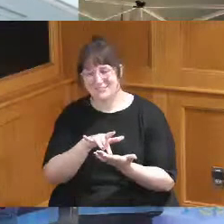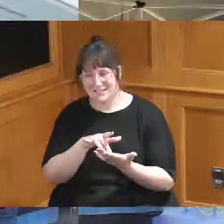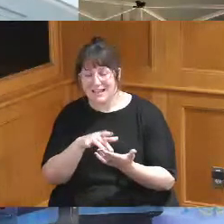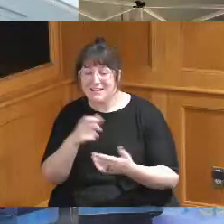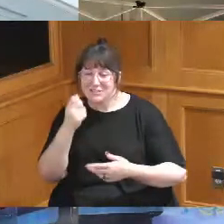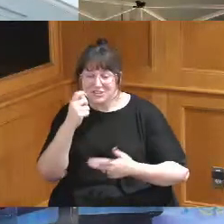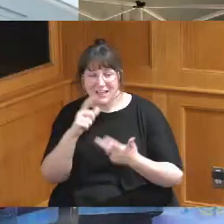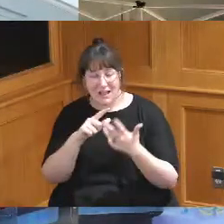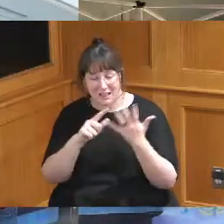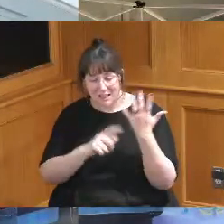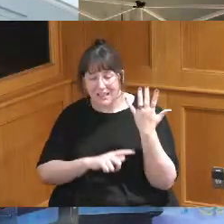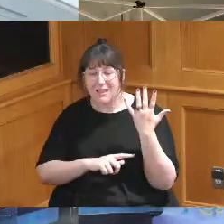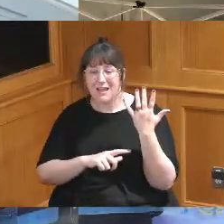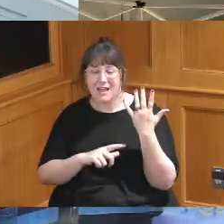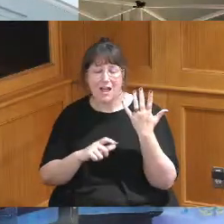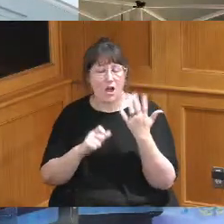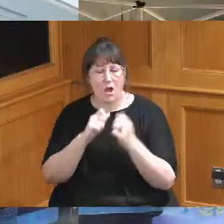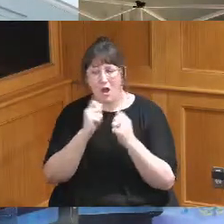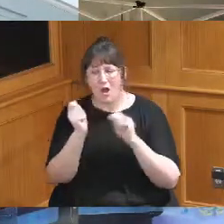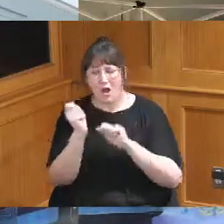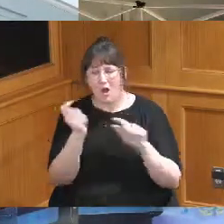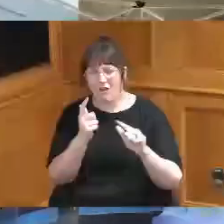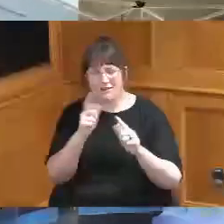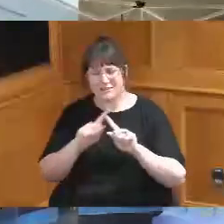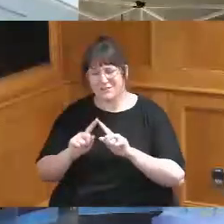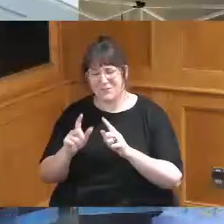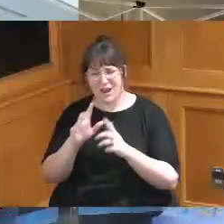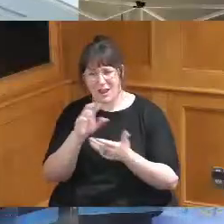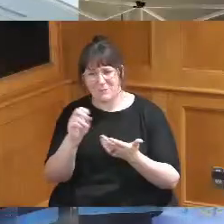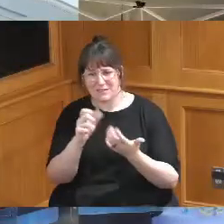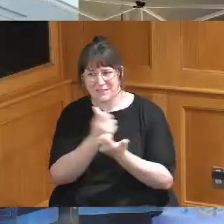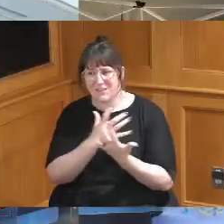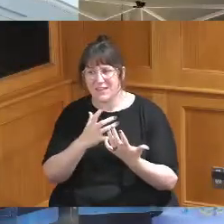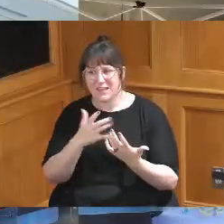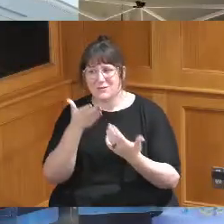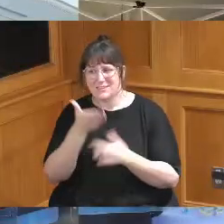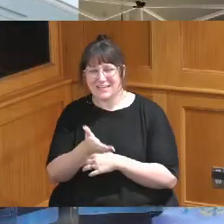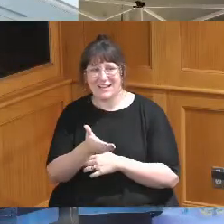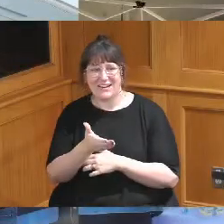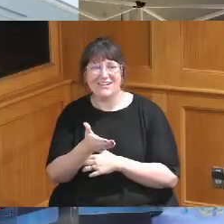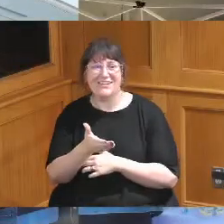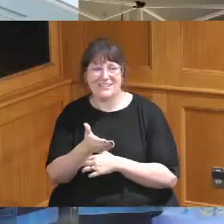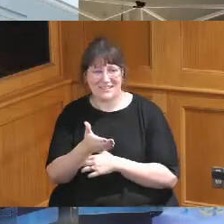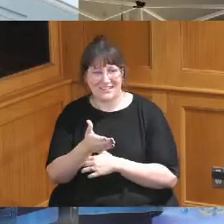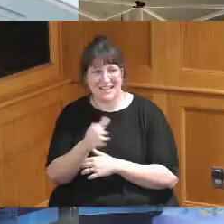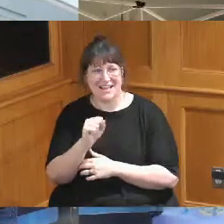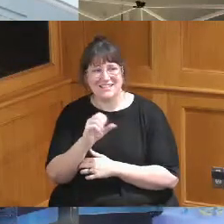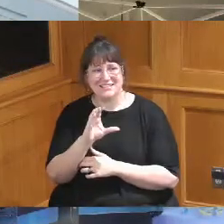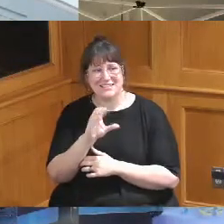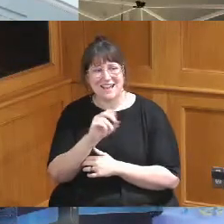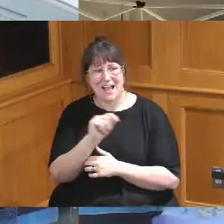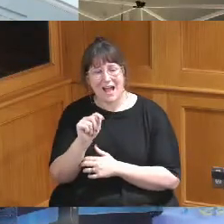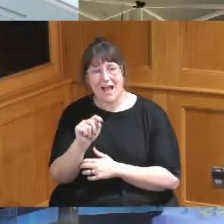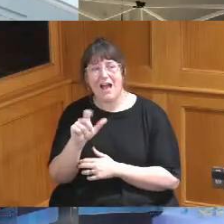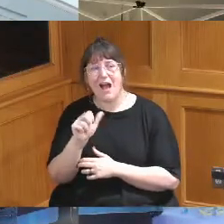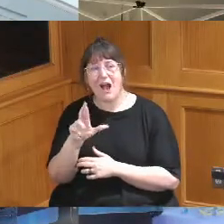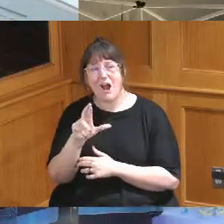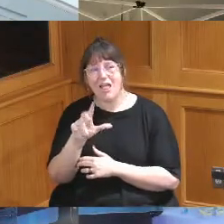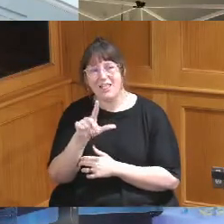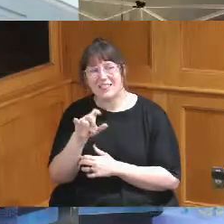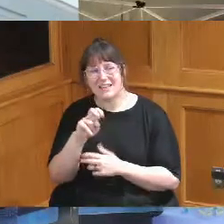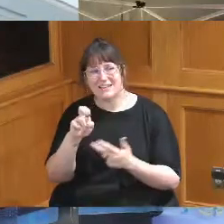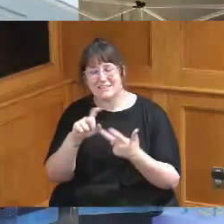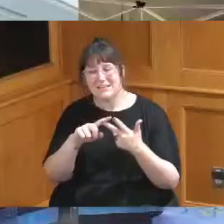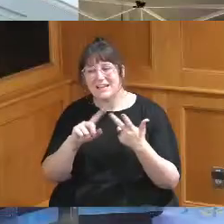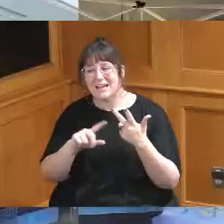Soul, all there. And I want to thank Trevina Adams, Scott Wilson, Arlene Dorville, and of course, thank